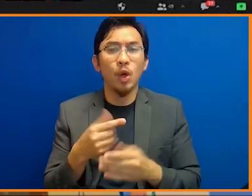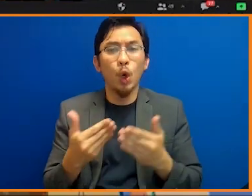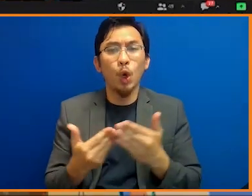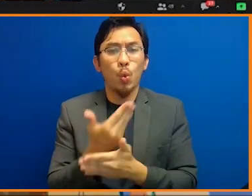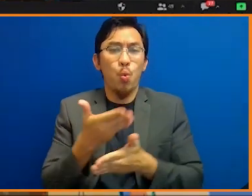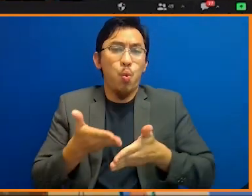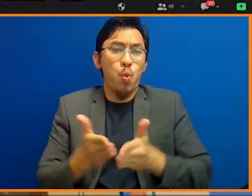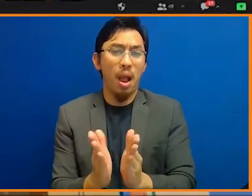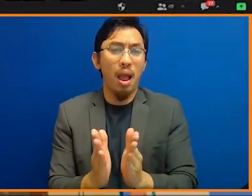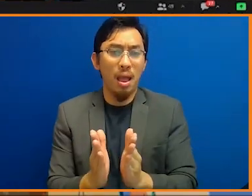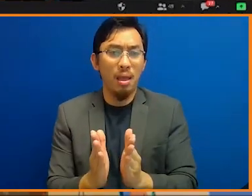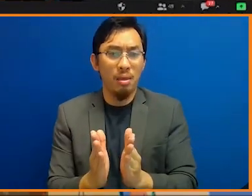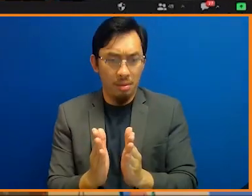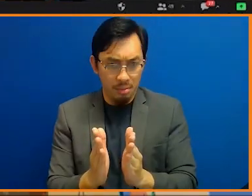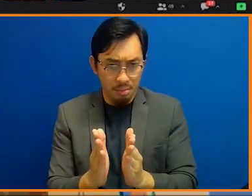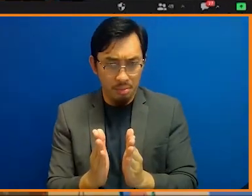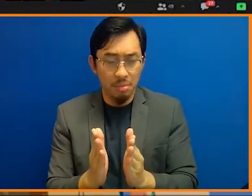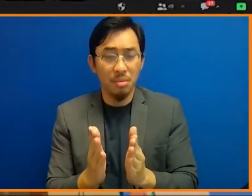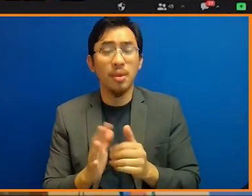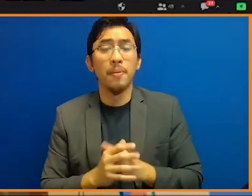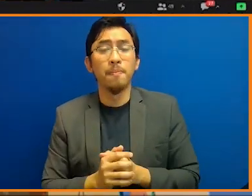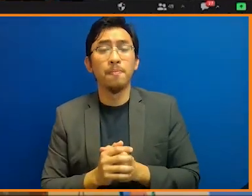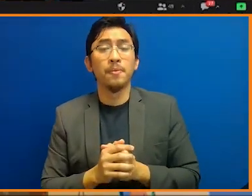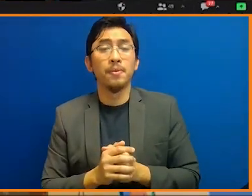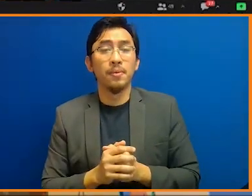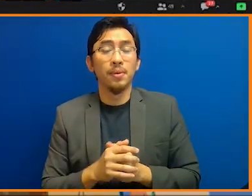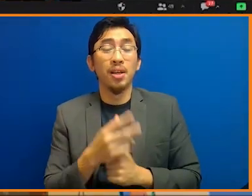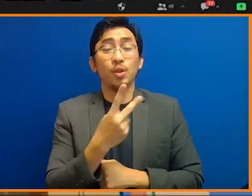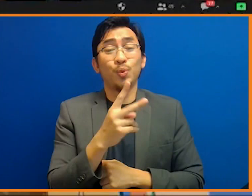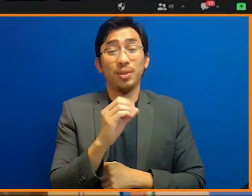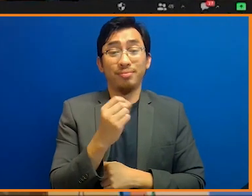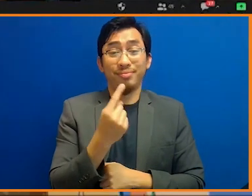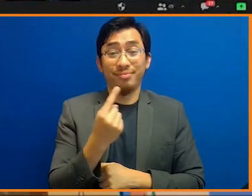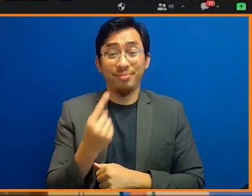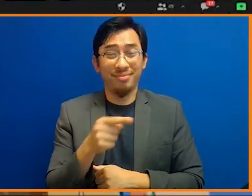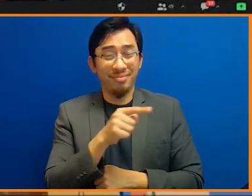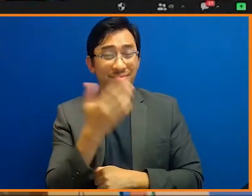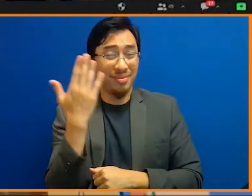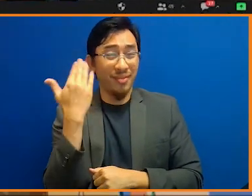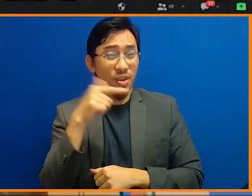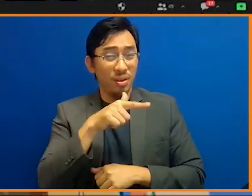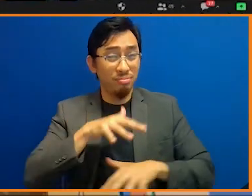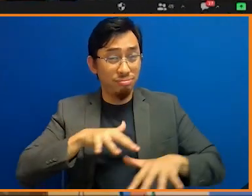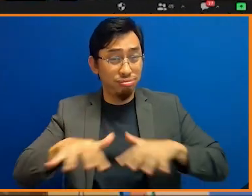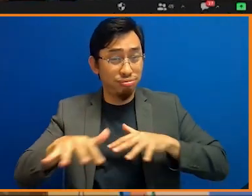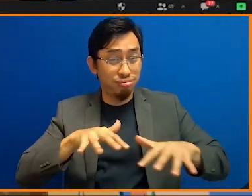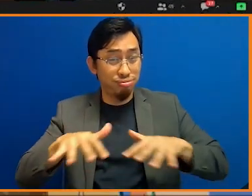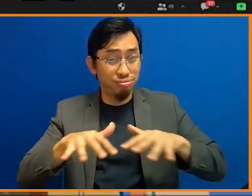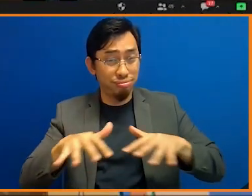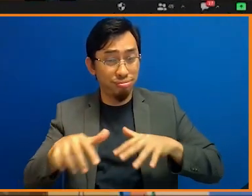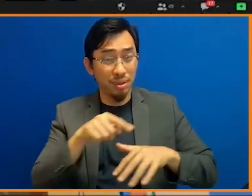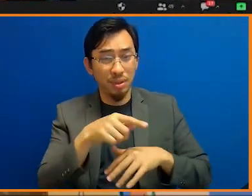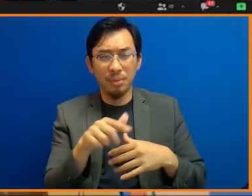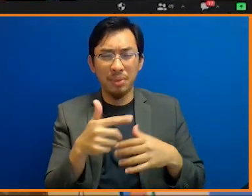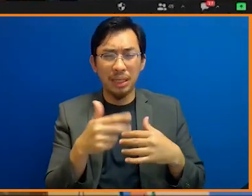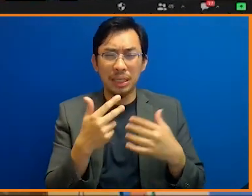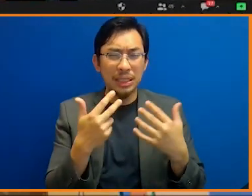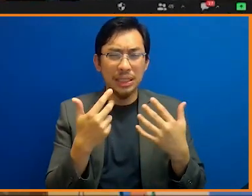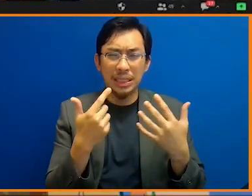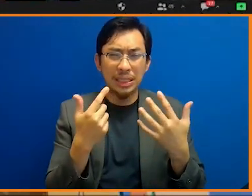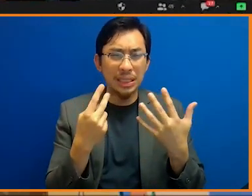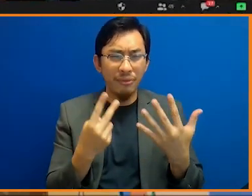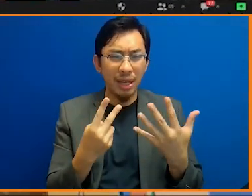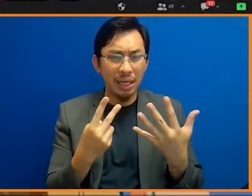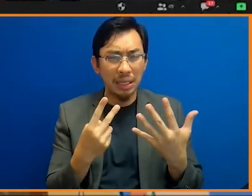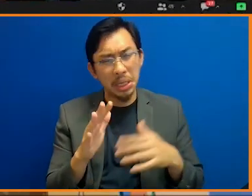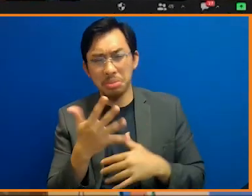way to try to teach people, or not to teach, but I mean, because in 2011 it was earthquake